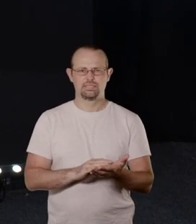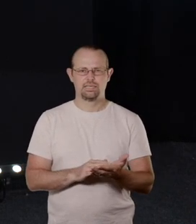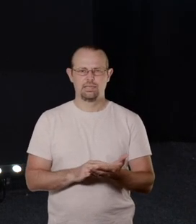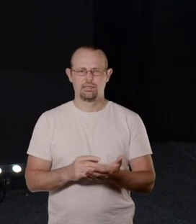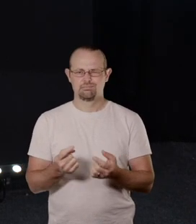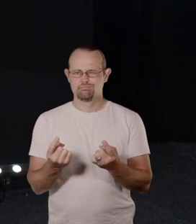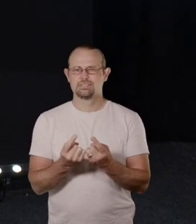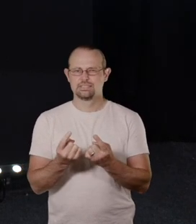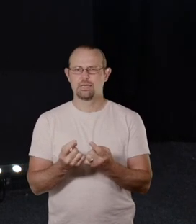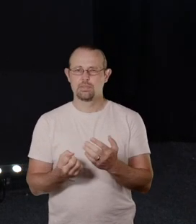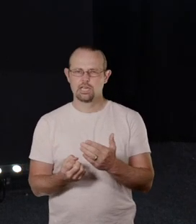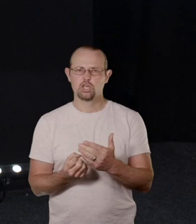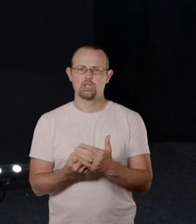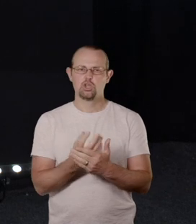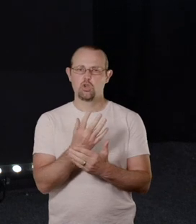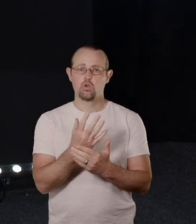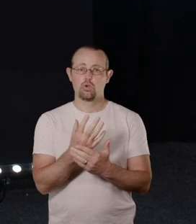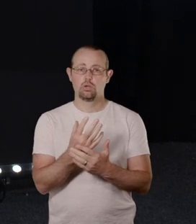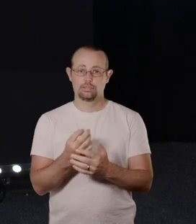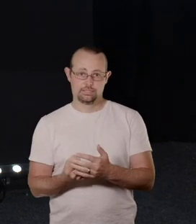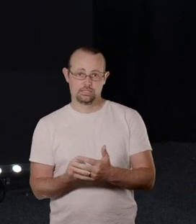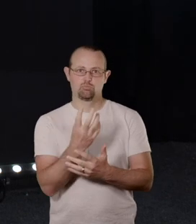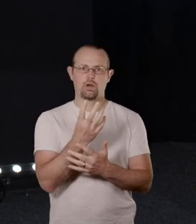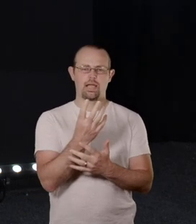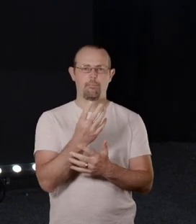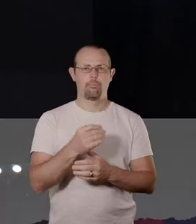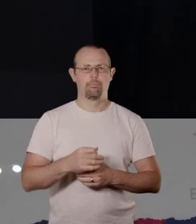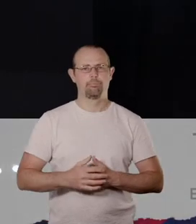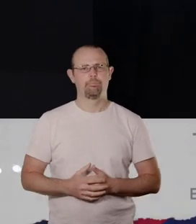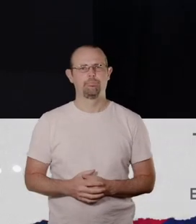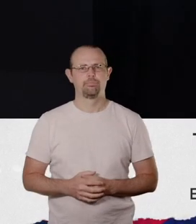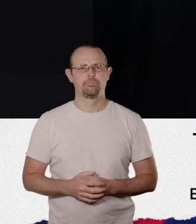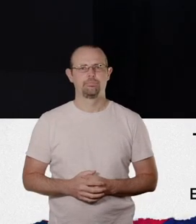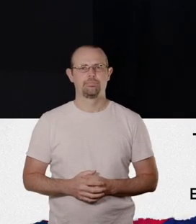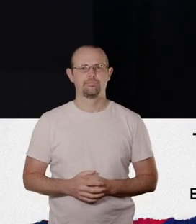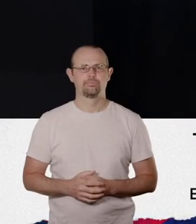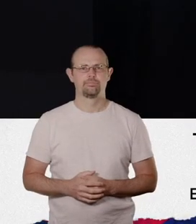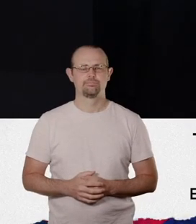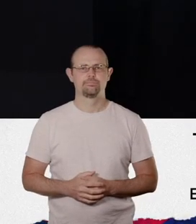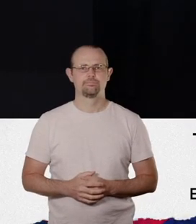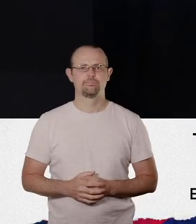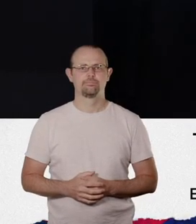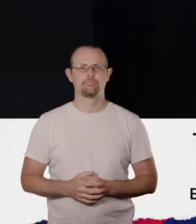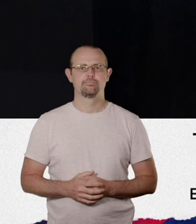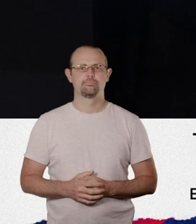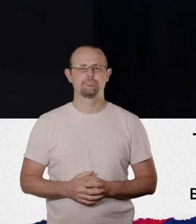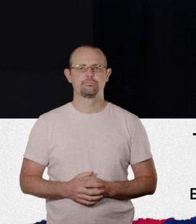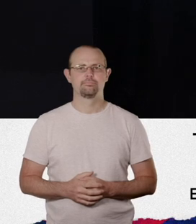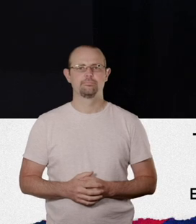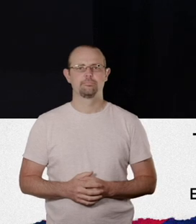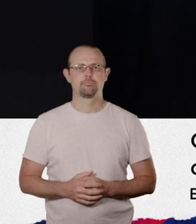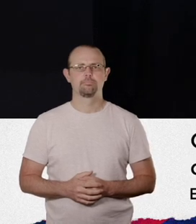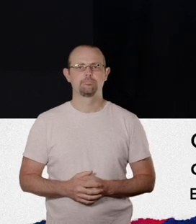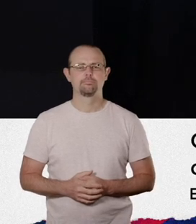to germinate. Something new is just about to spring up. In verse 3, we go on, this command is for the whole community of